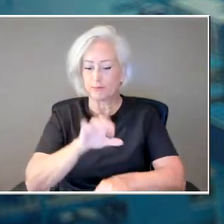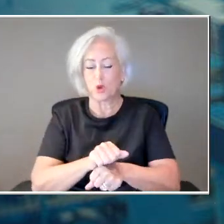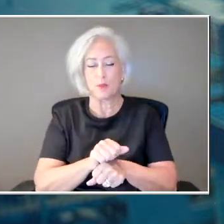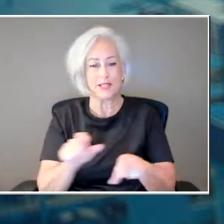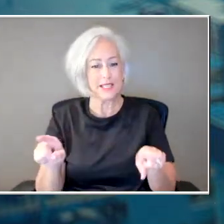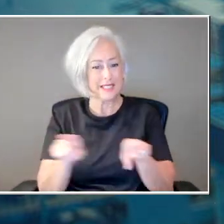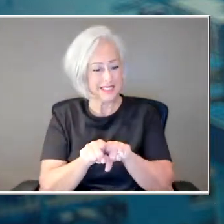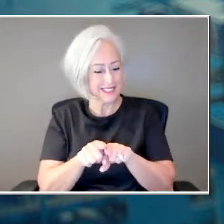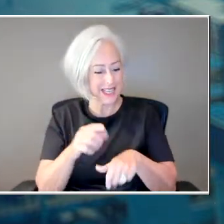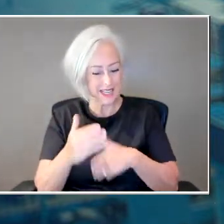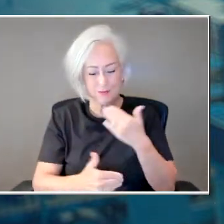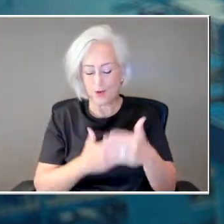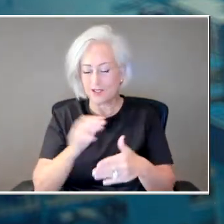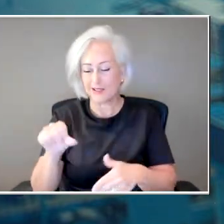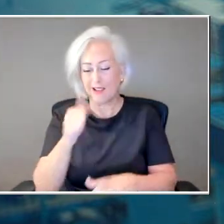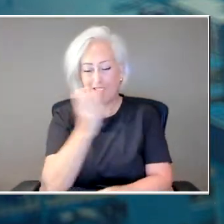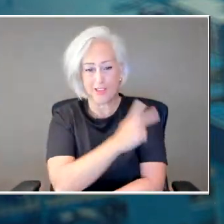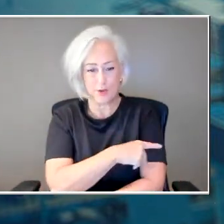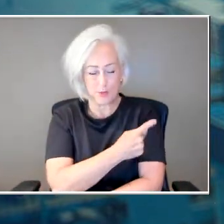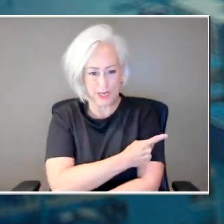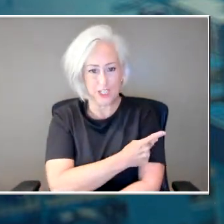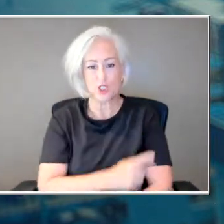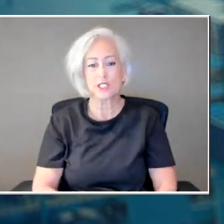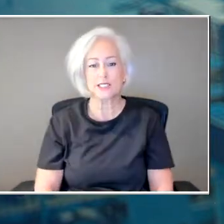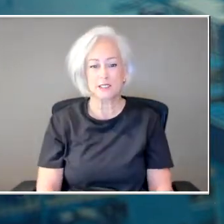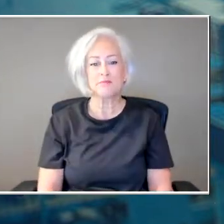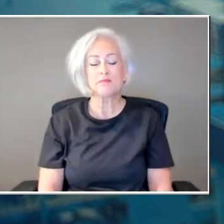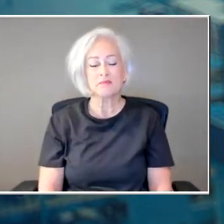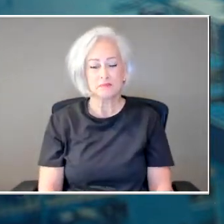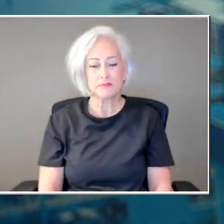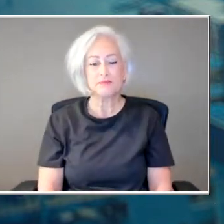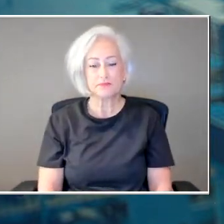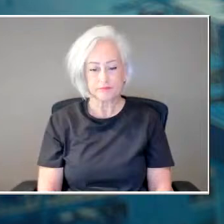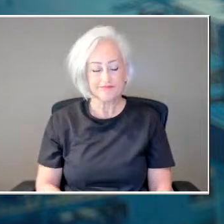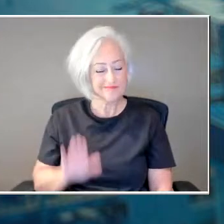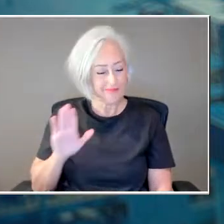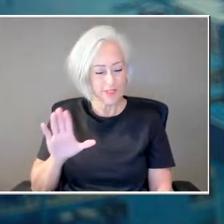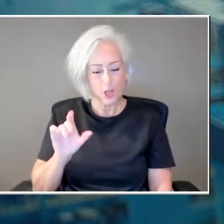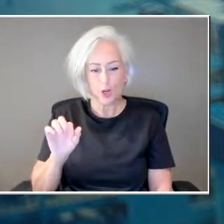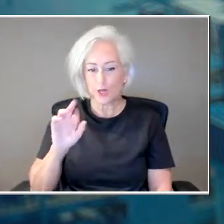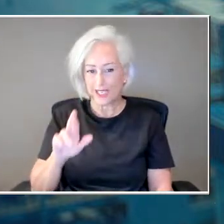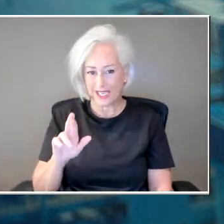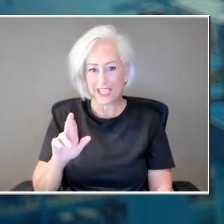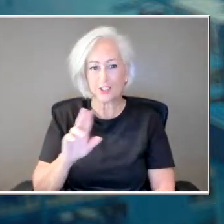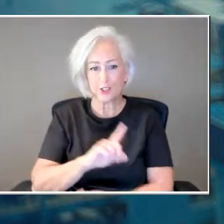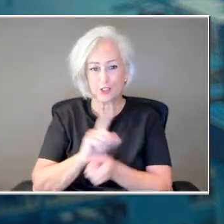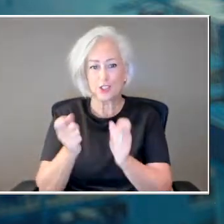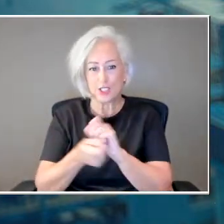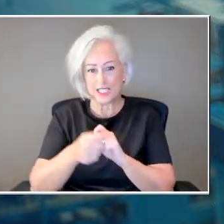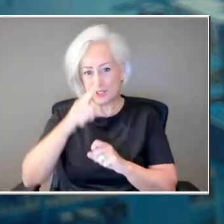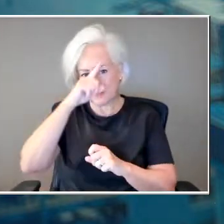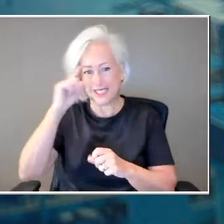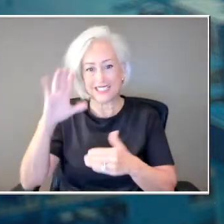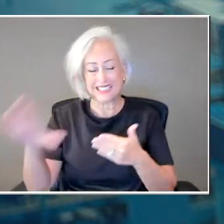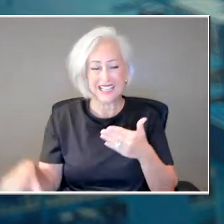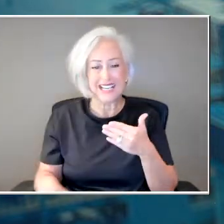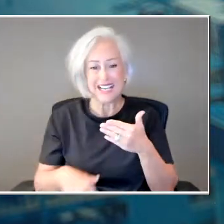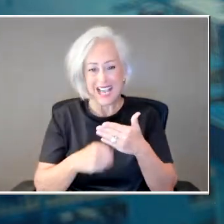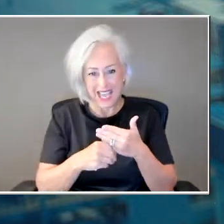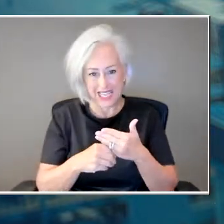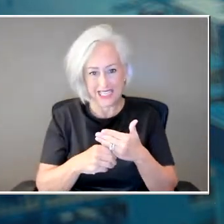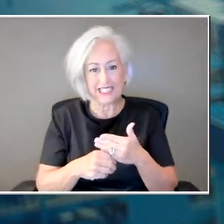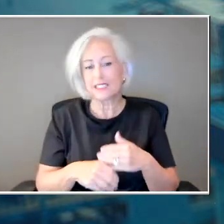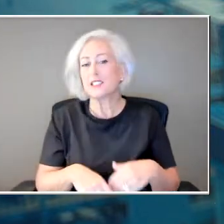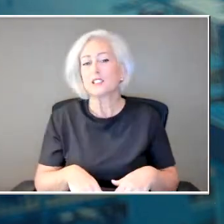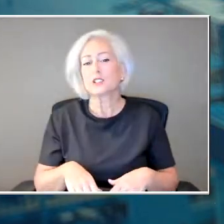we've talked about here numerous times. Her cancer was changed because of additional imaging. It went from 3 centimeters to over